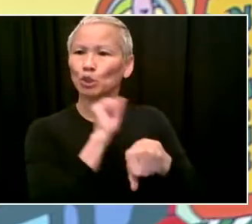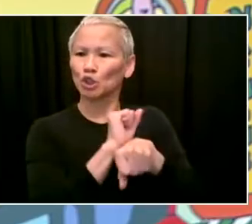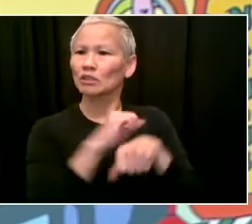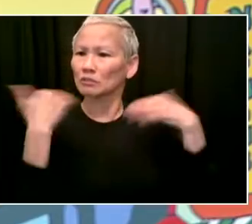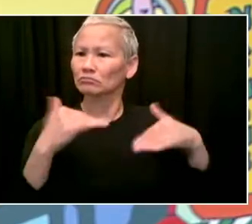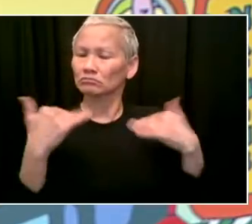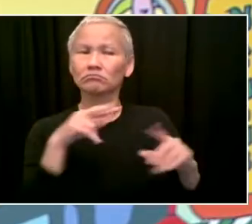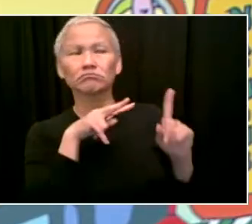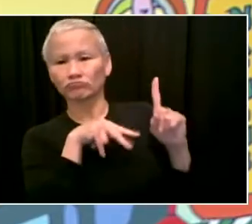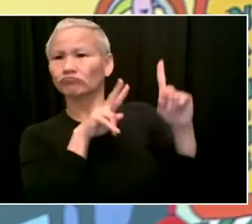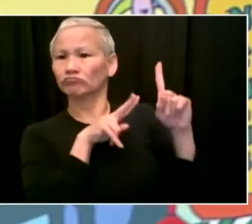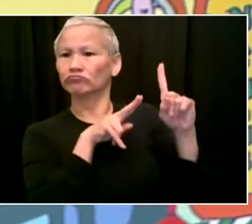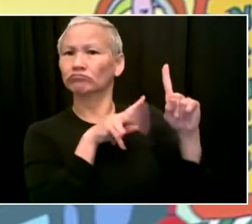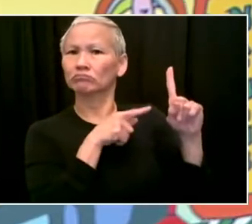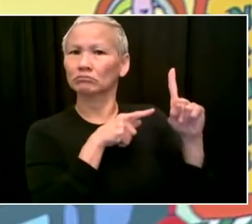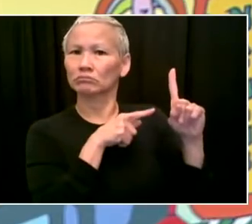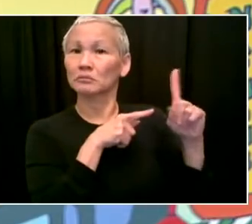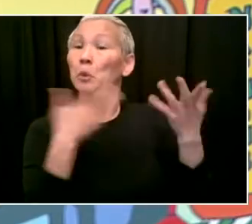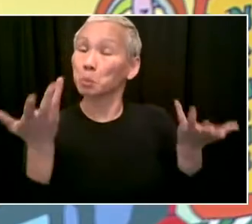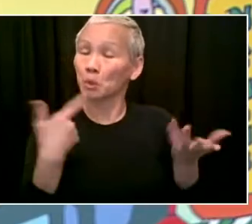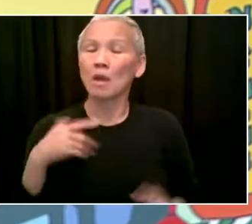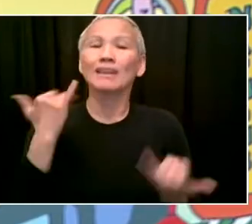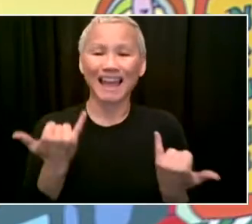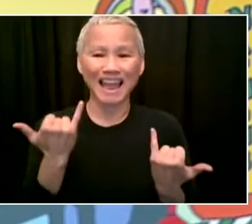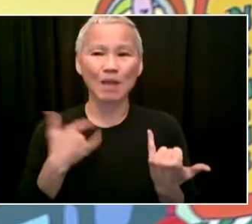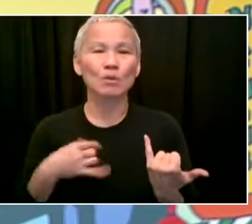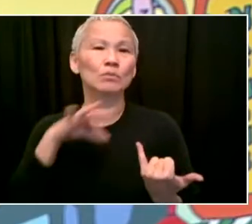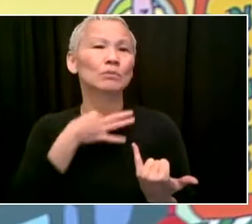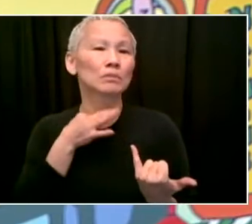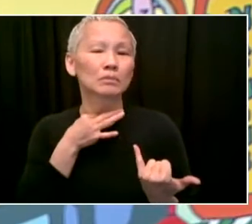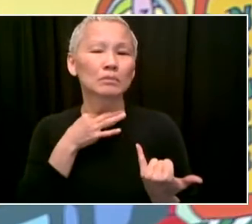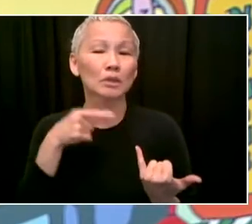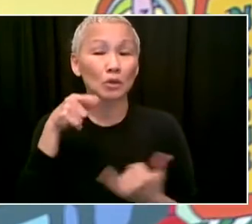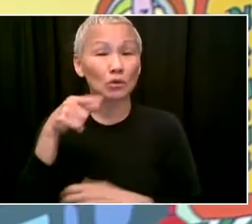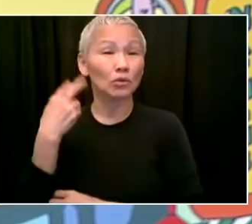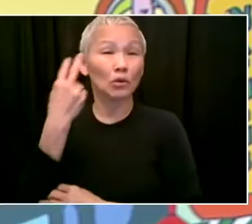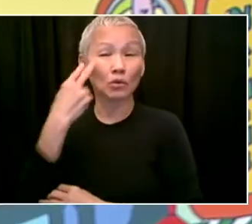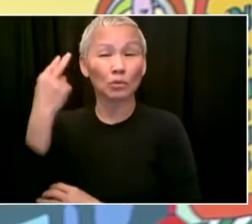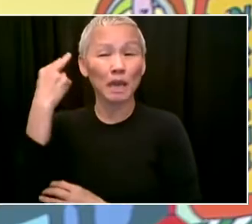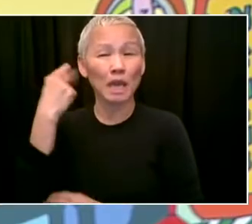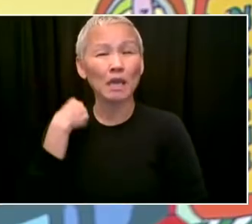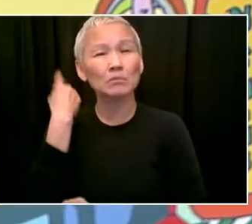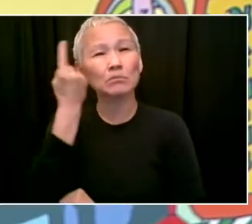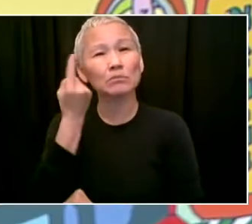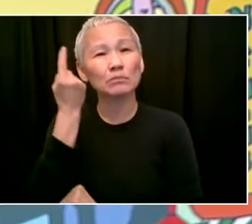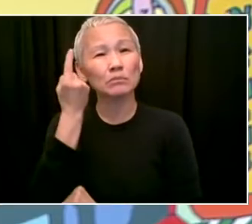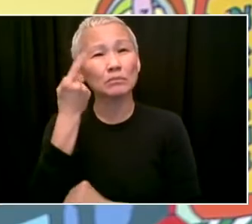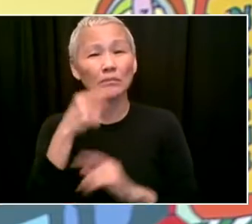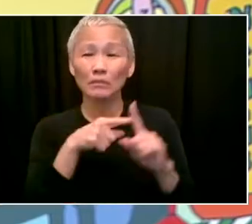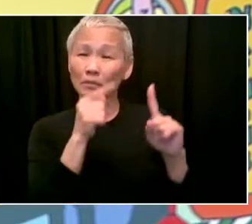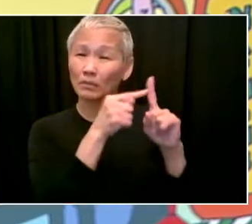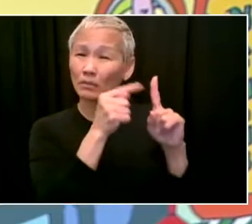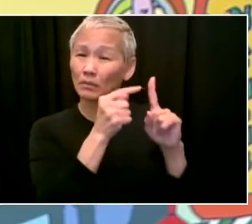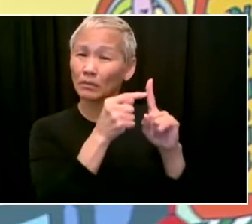Looking back on it now and evaluating her candidacy for mayor, how would you